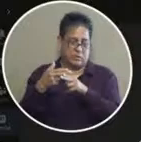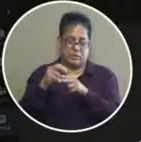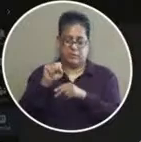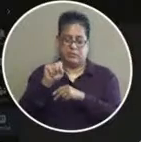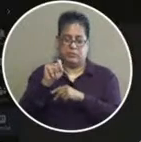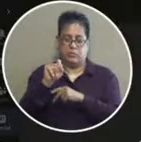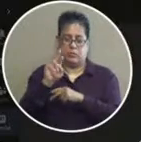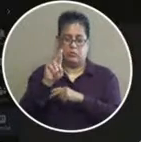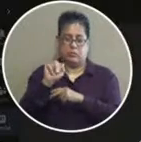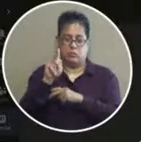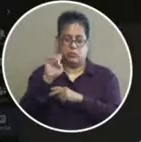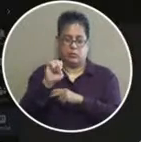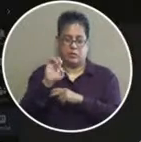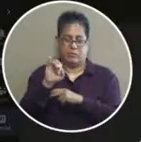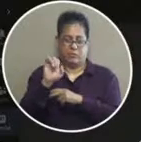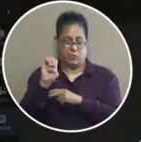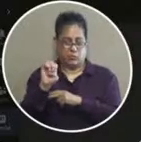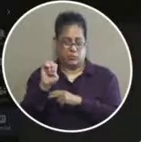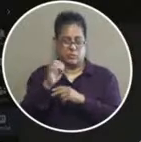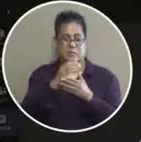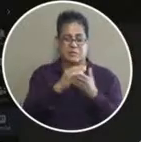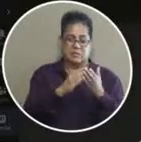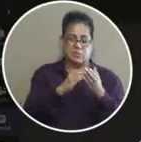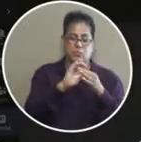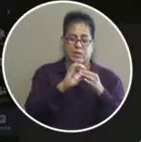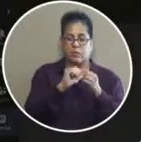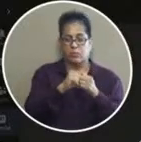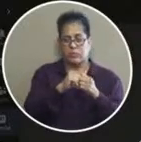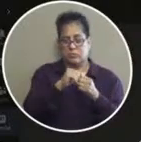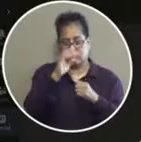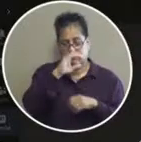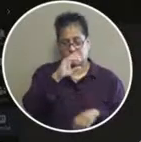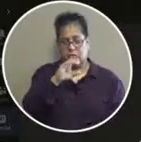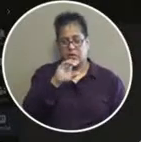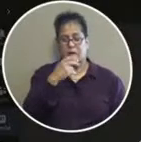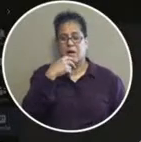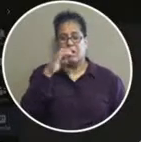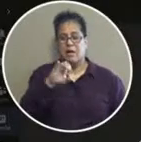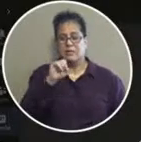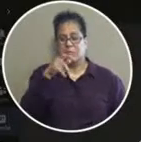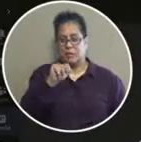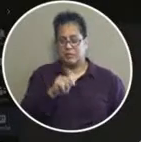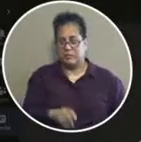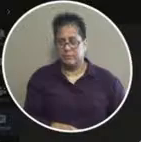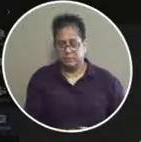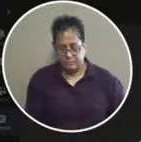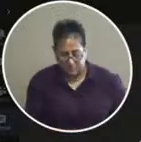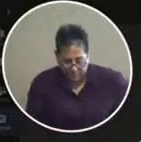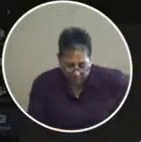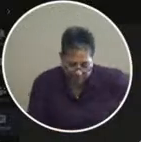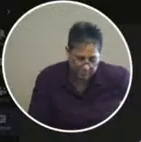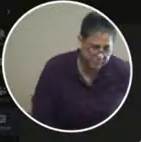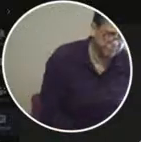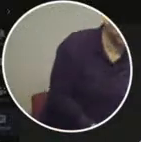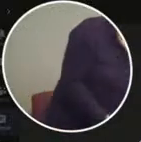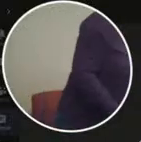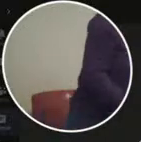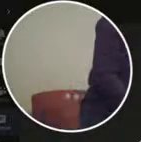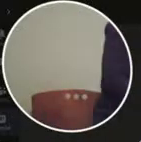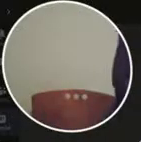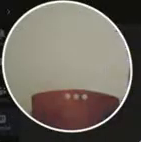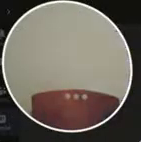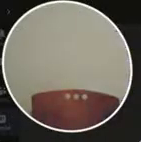force, and then some related to the surge issues for hotspots. Yeah. Mark, you want to add something?